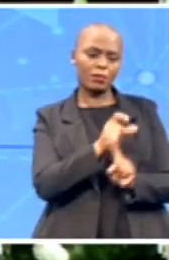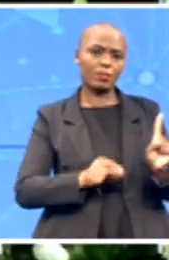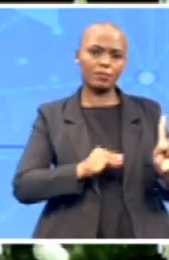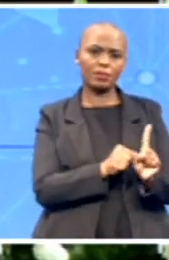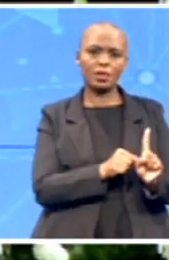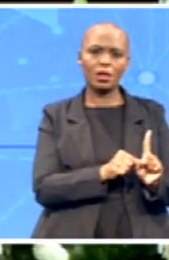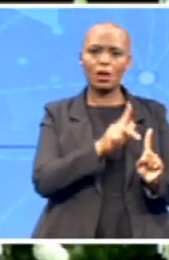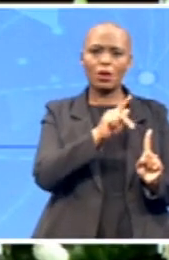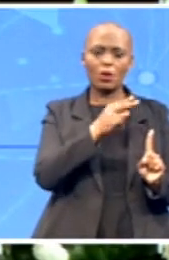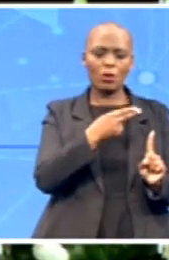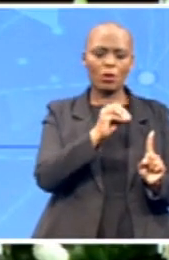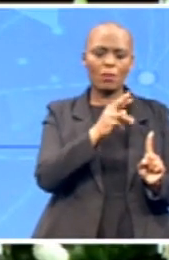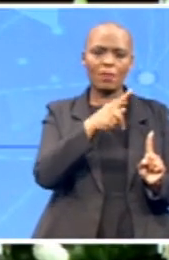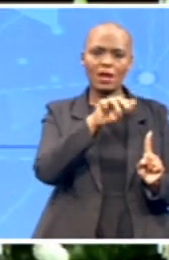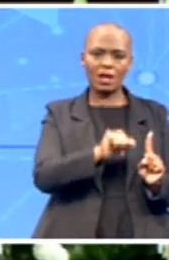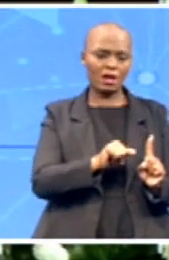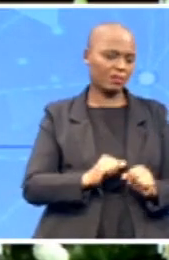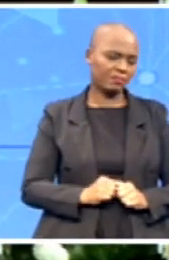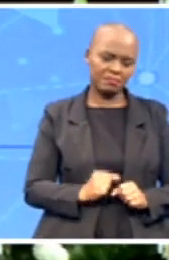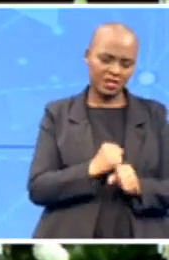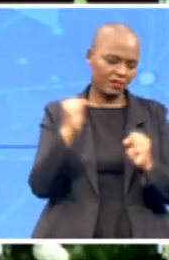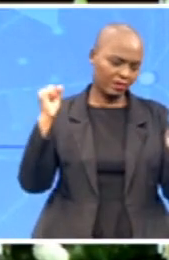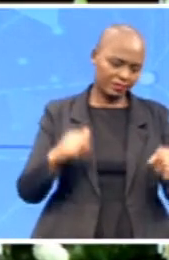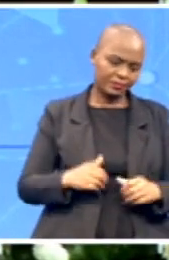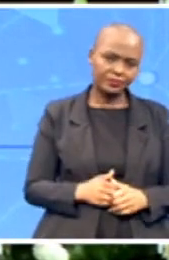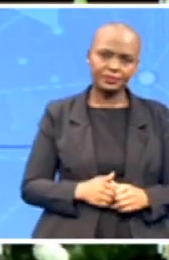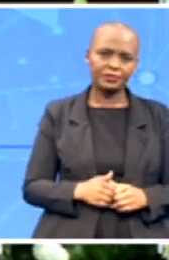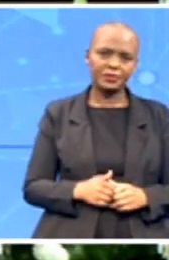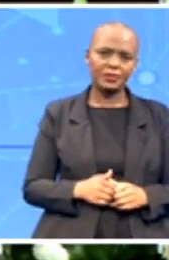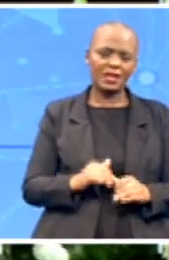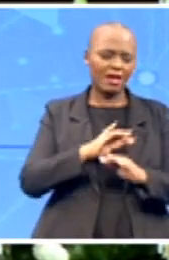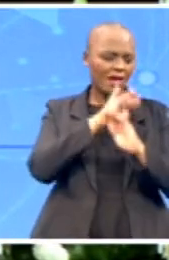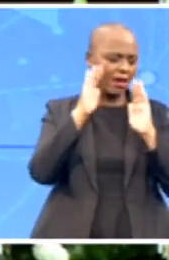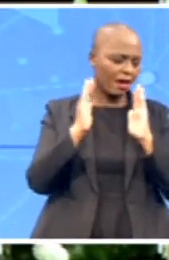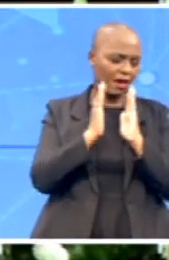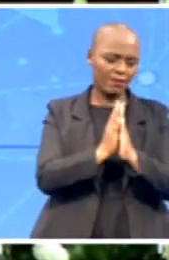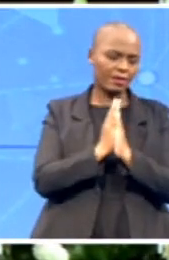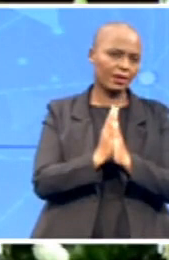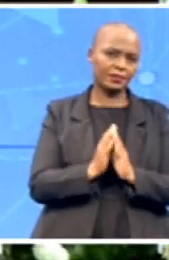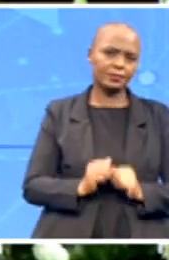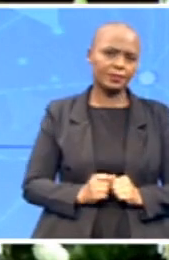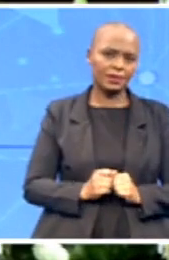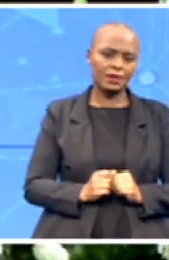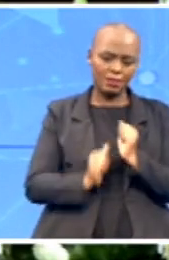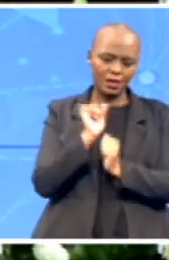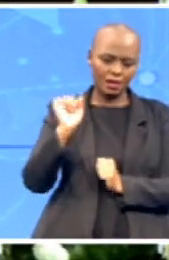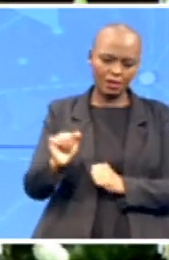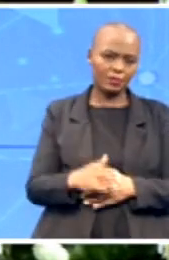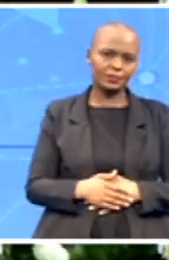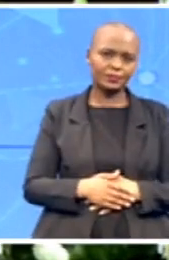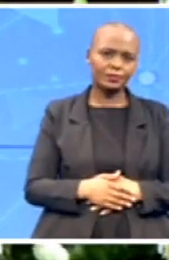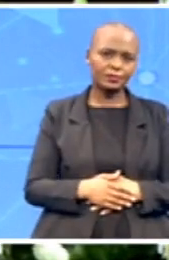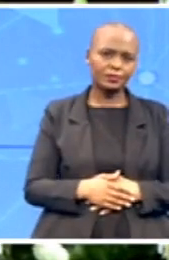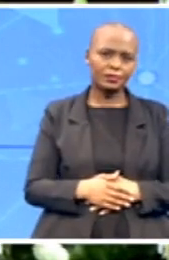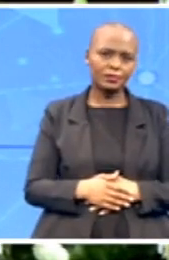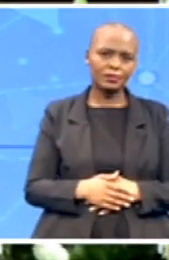You were everything to your brother. Please, Hasaile, stop